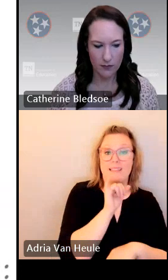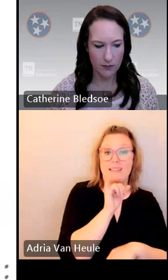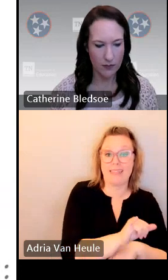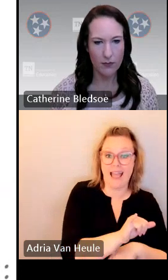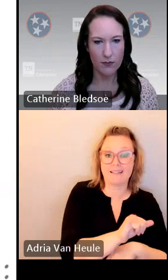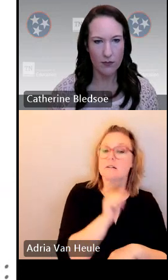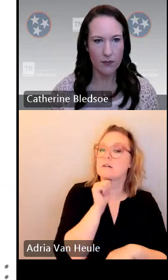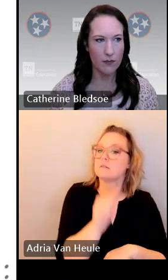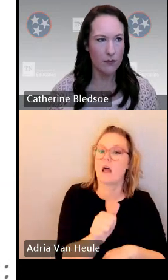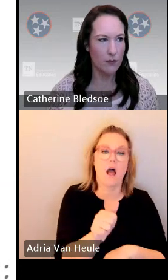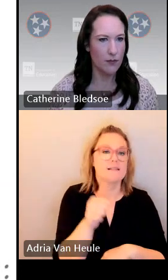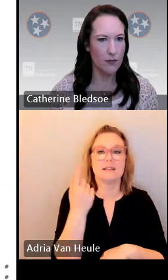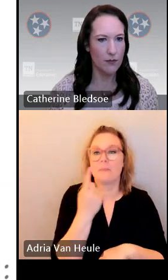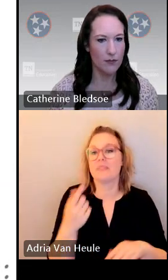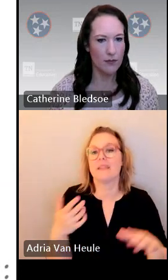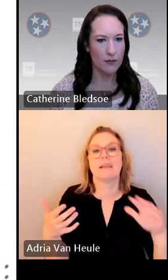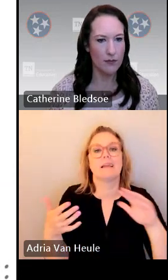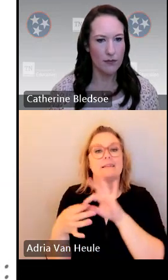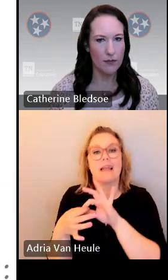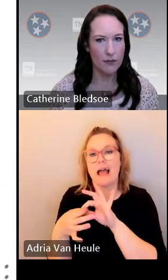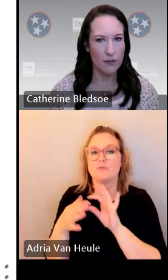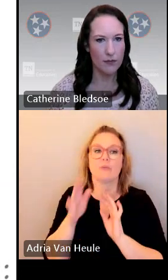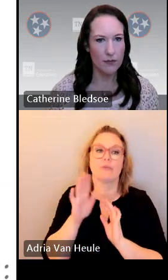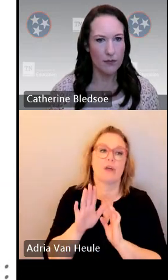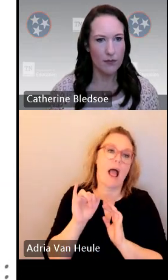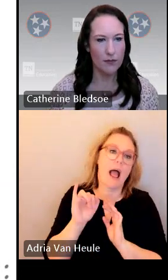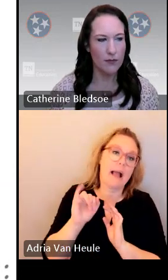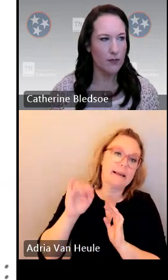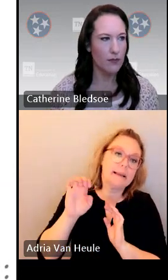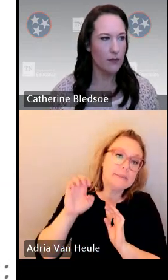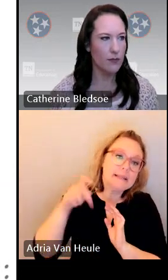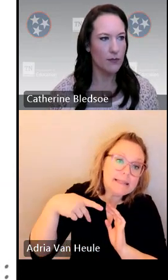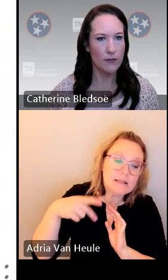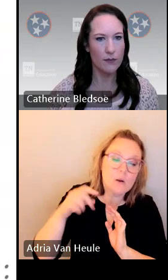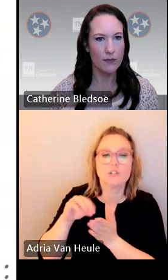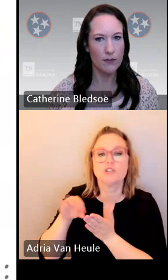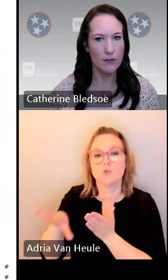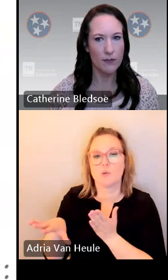the student through their IEP or their student files.